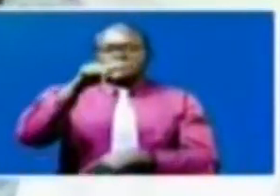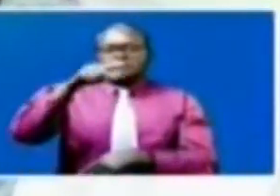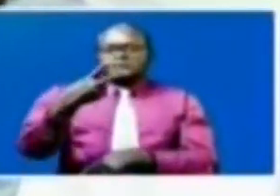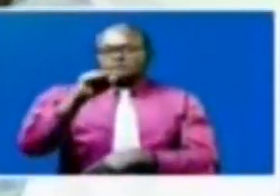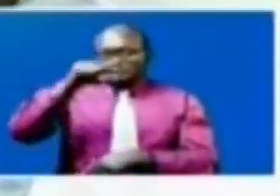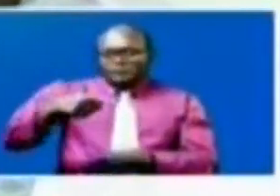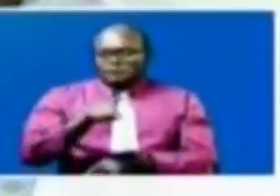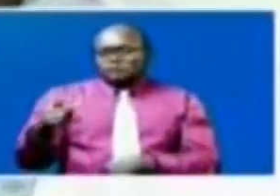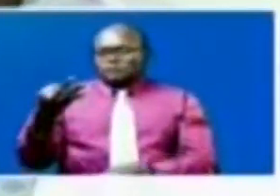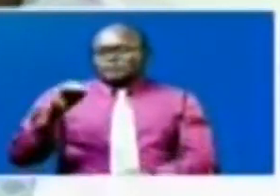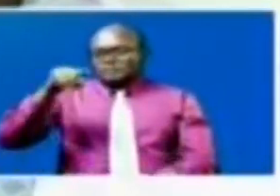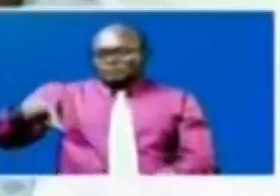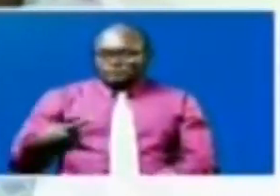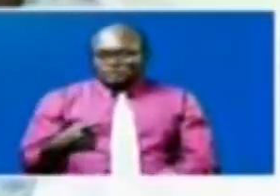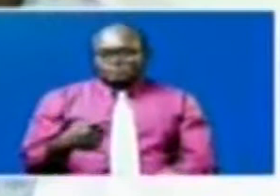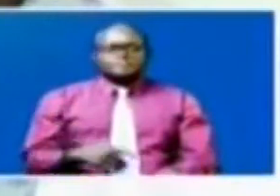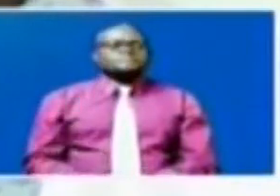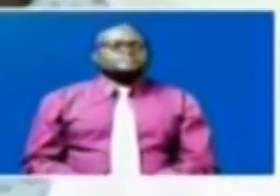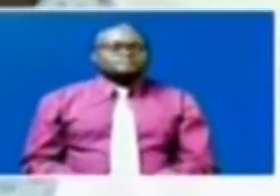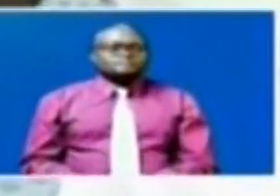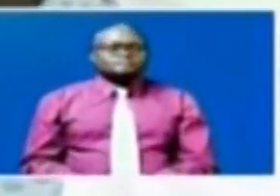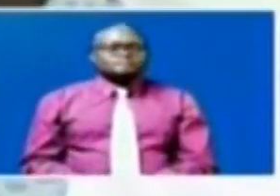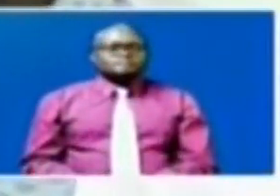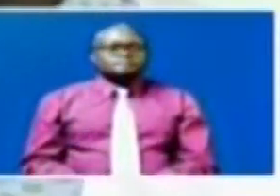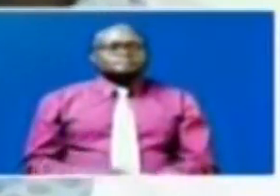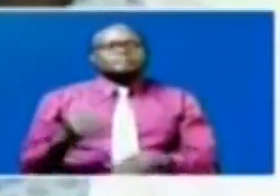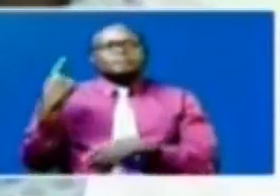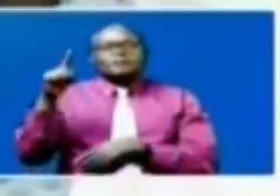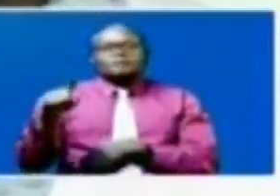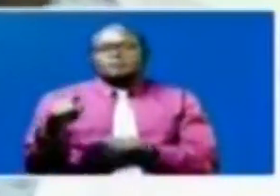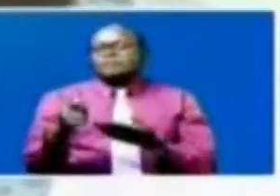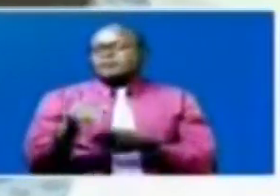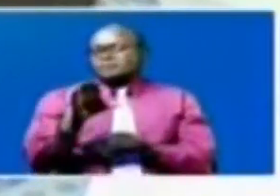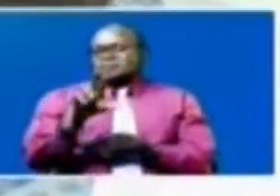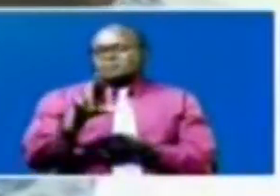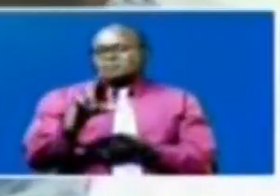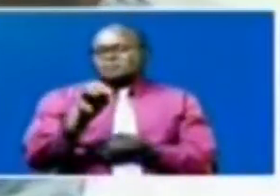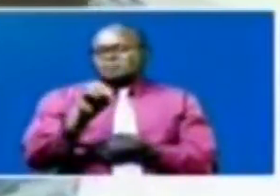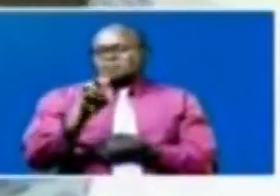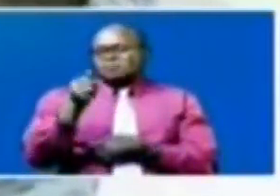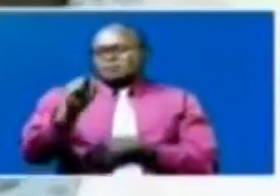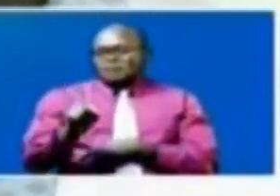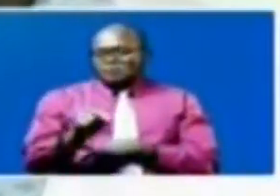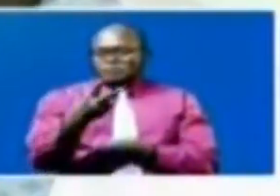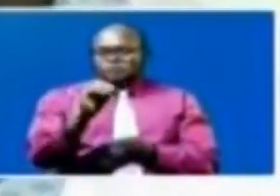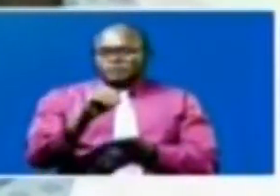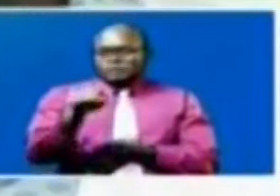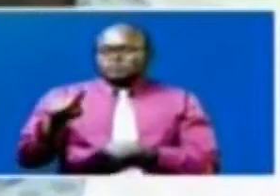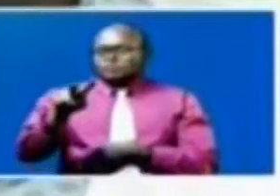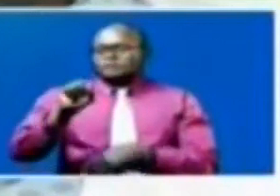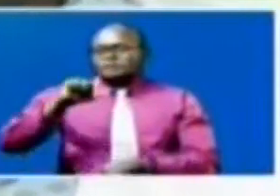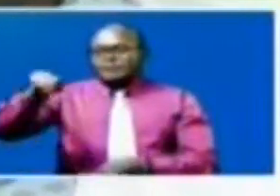to 30,000 per veneer. And then for the crowns, now those go again to 20 to